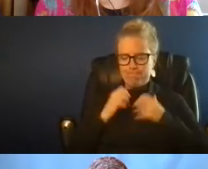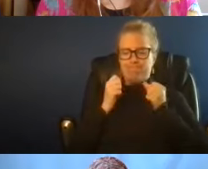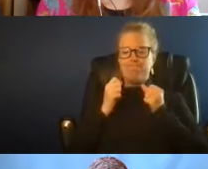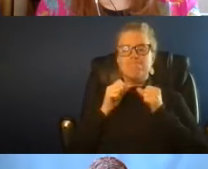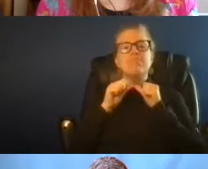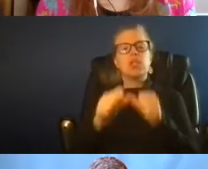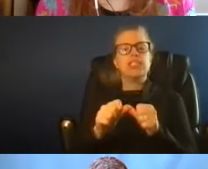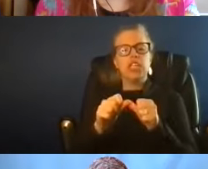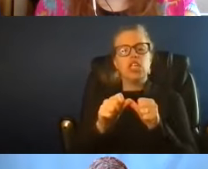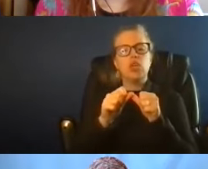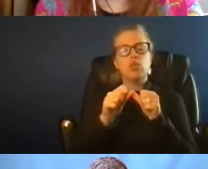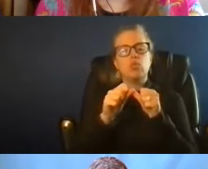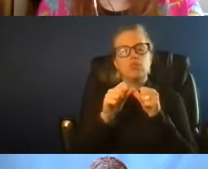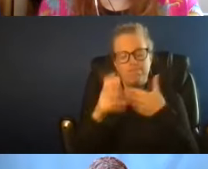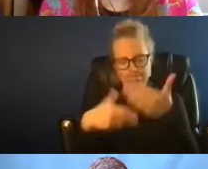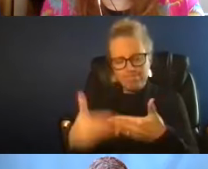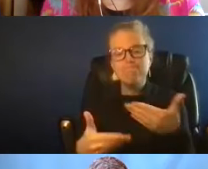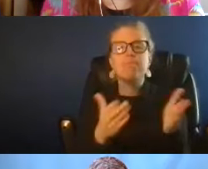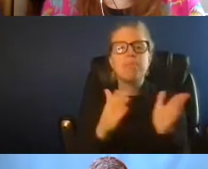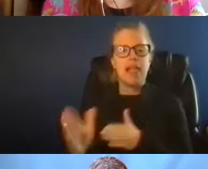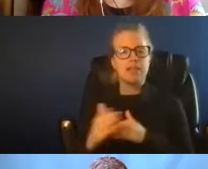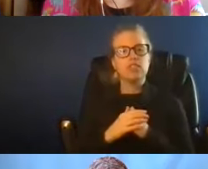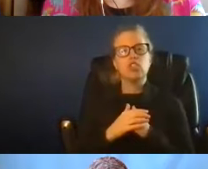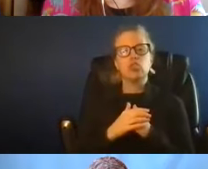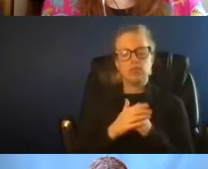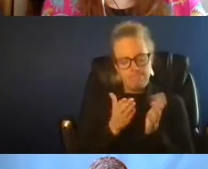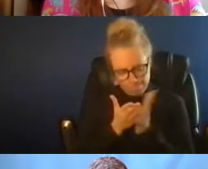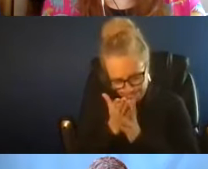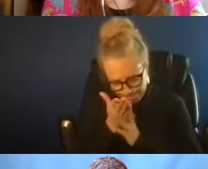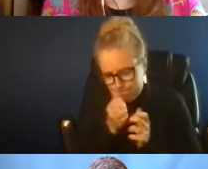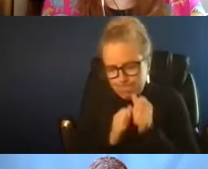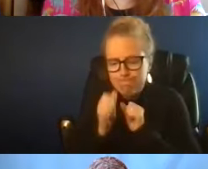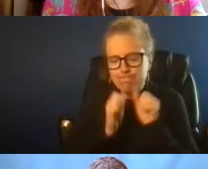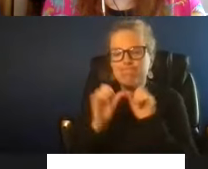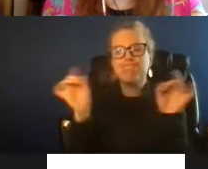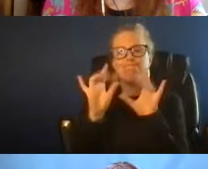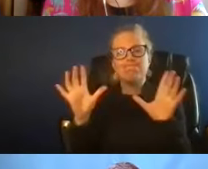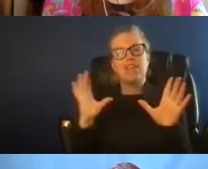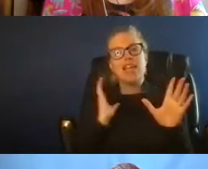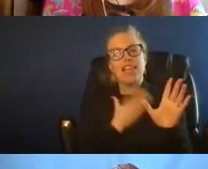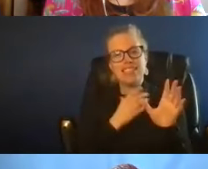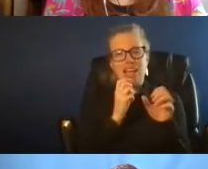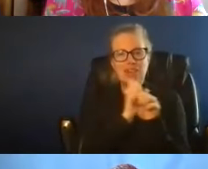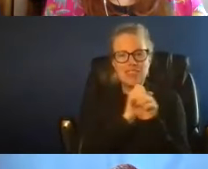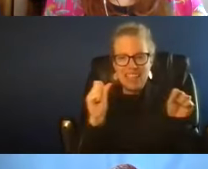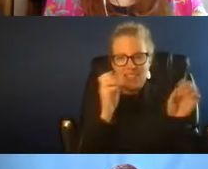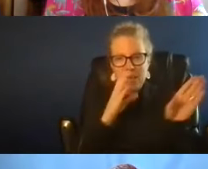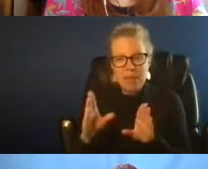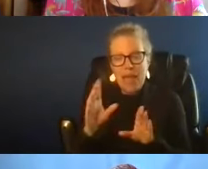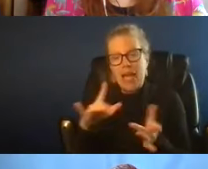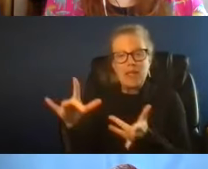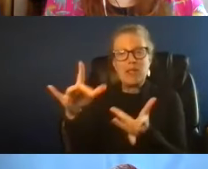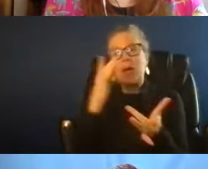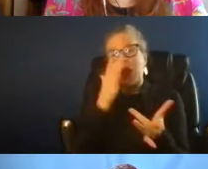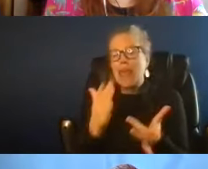the rest of the plan or to get through the crisis. That is our safety plan tour. Thank you for